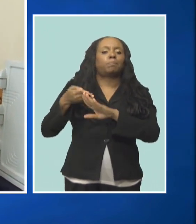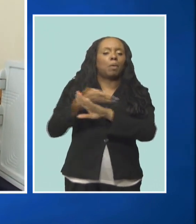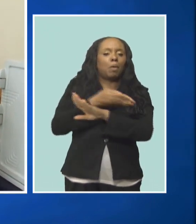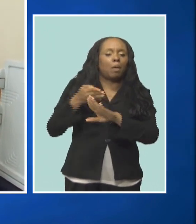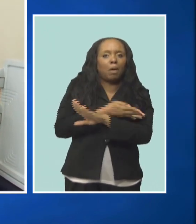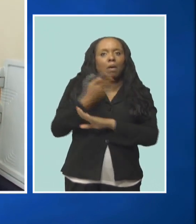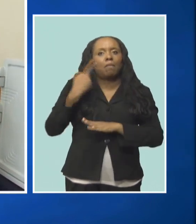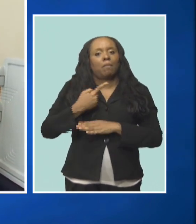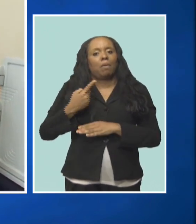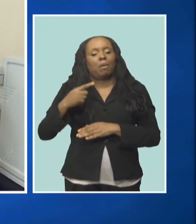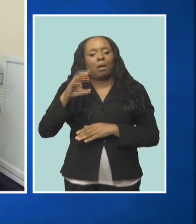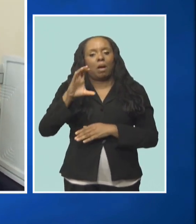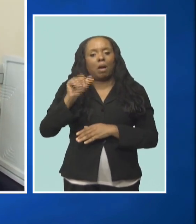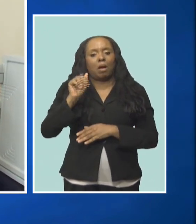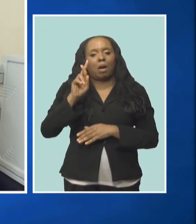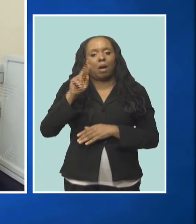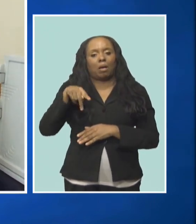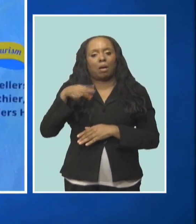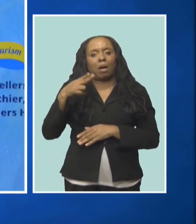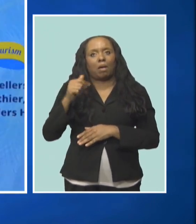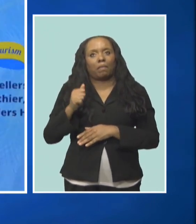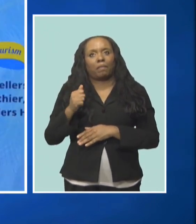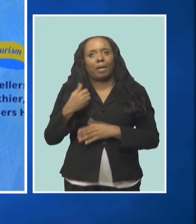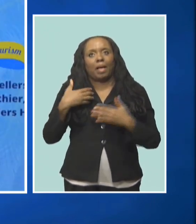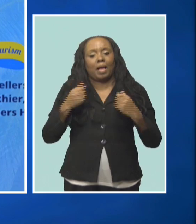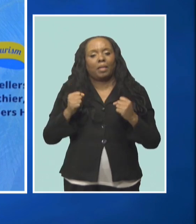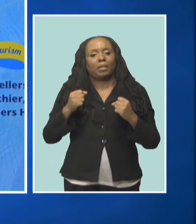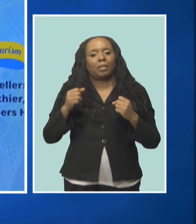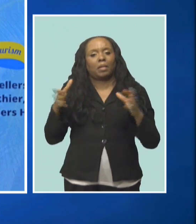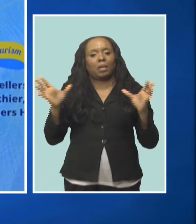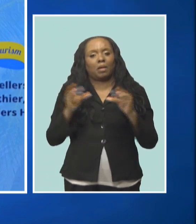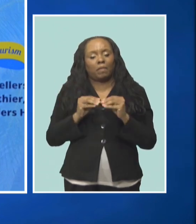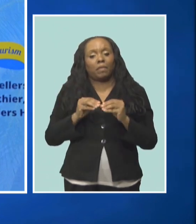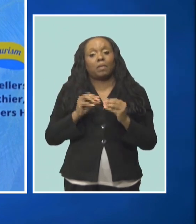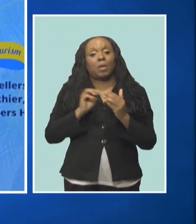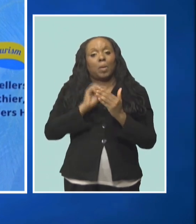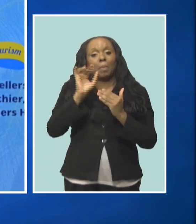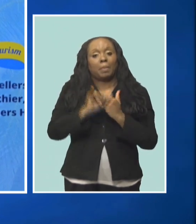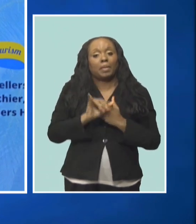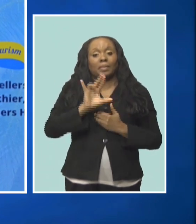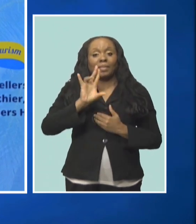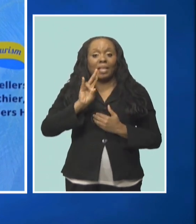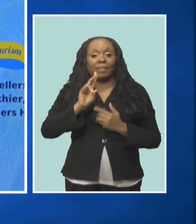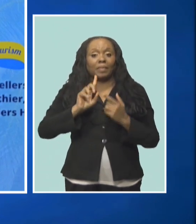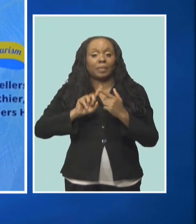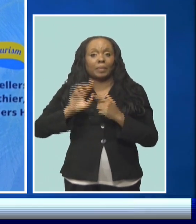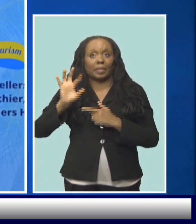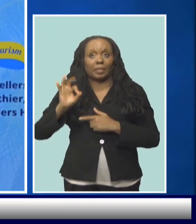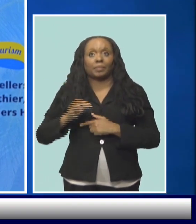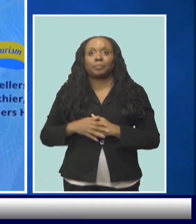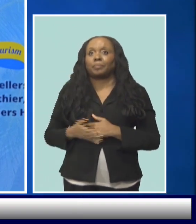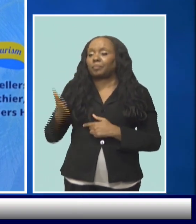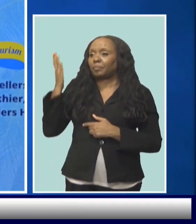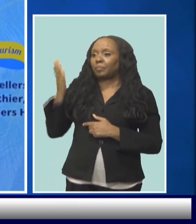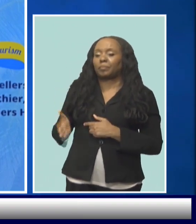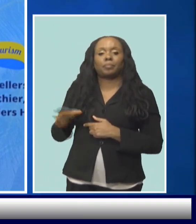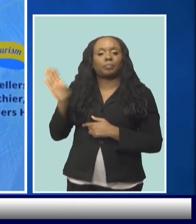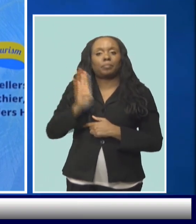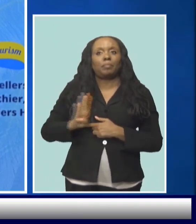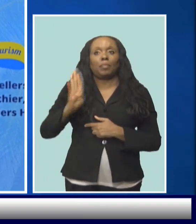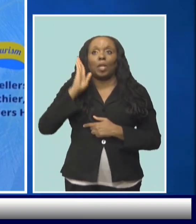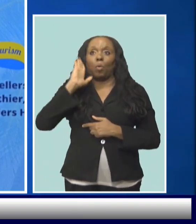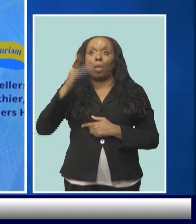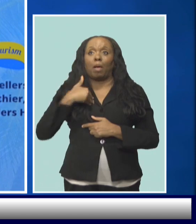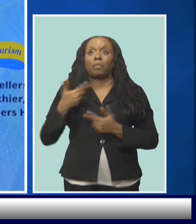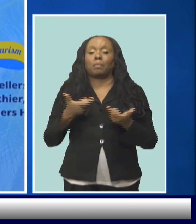CARFA's hosting of its annual health conference from May 7th to 9th. Barbados is having your C4 conference as well,